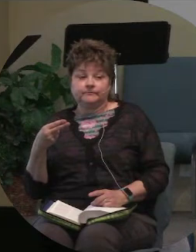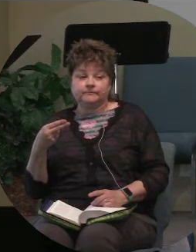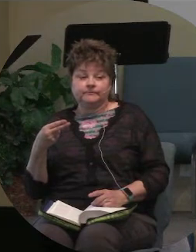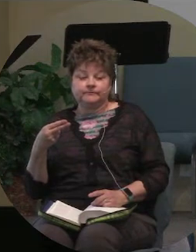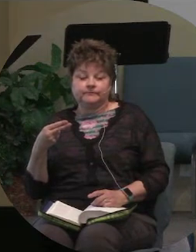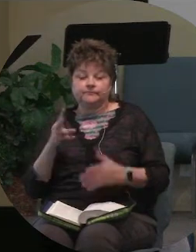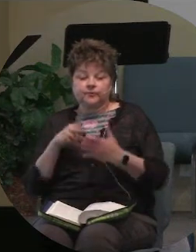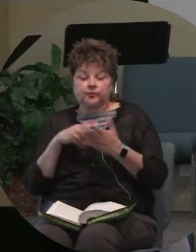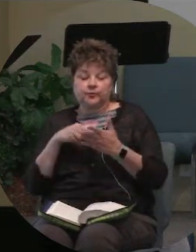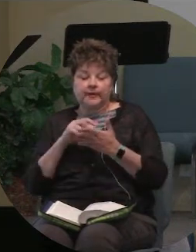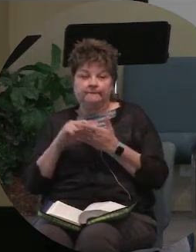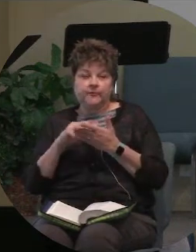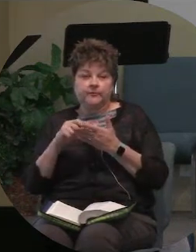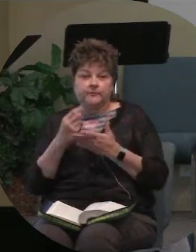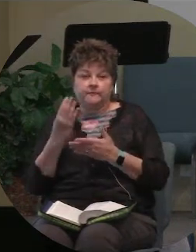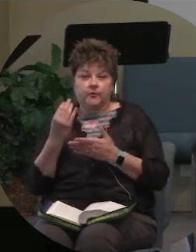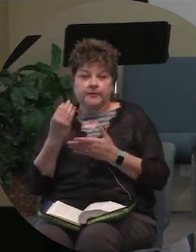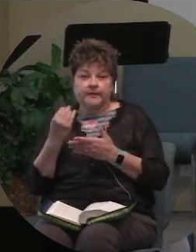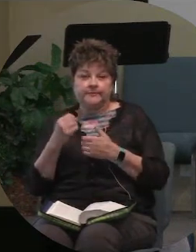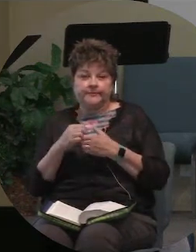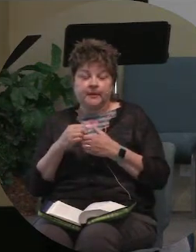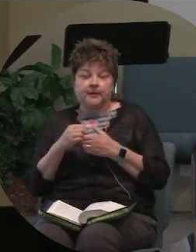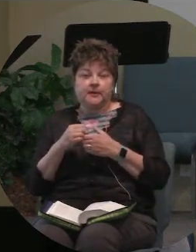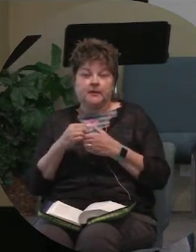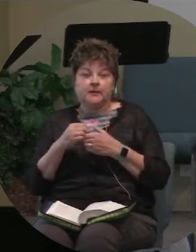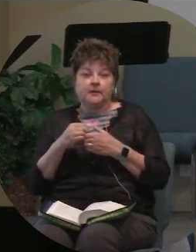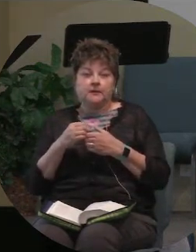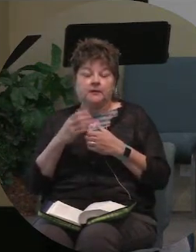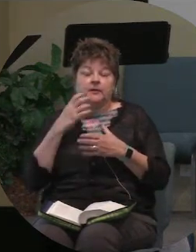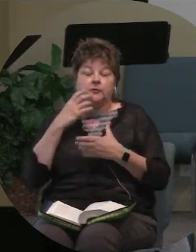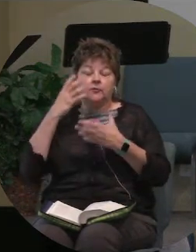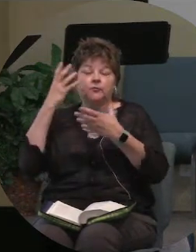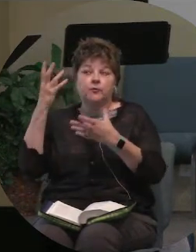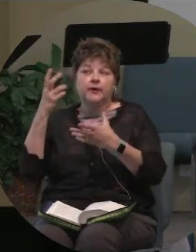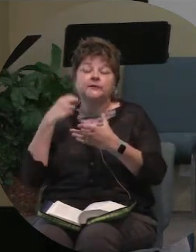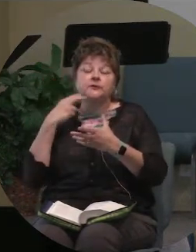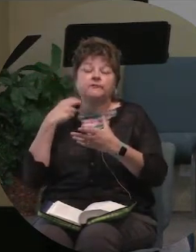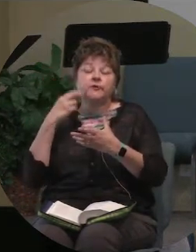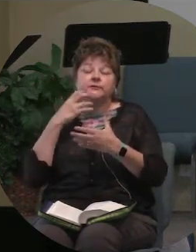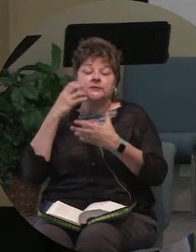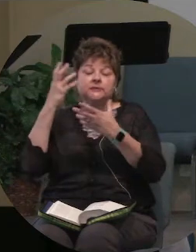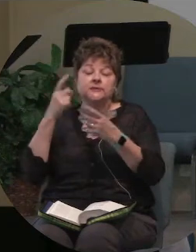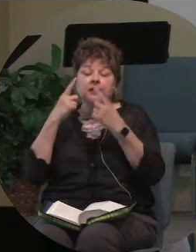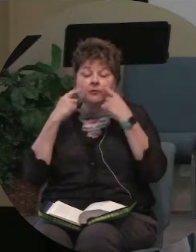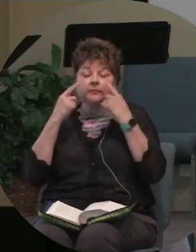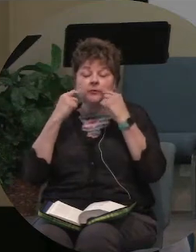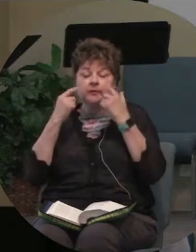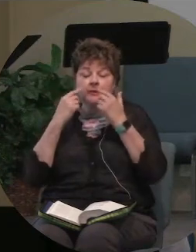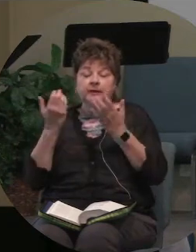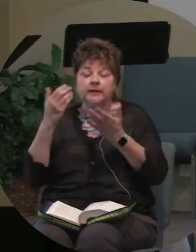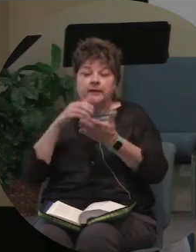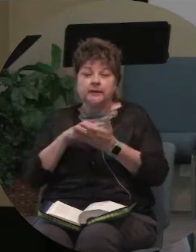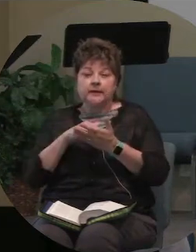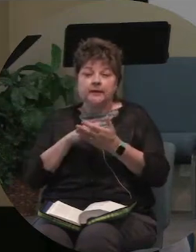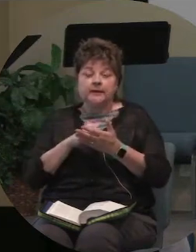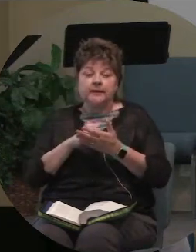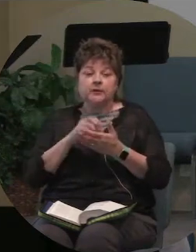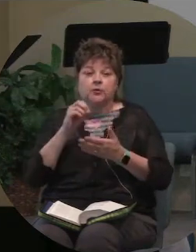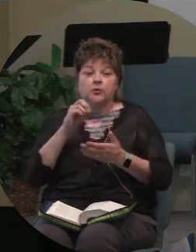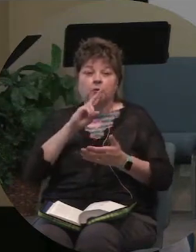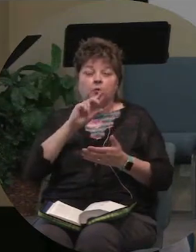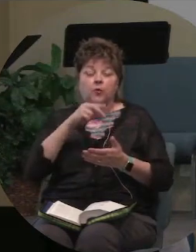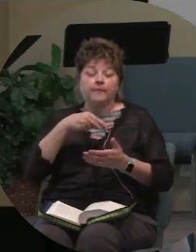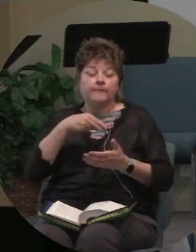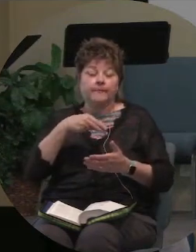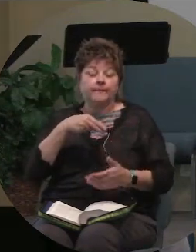let me read verse 14. And they raised their voices, this is Orpah and Ruth, and they wept again, and Orpah kissed her mother-in-law, but